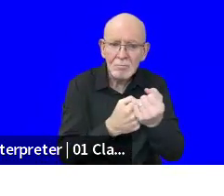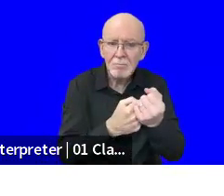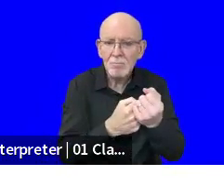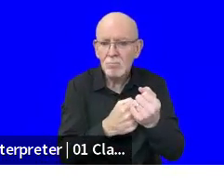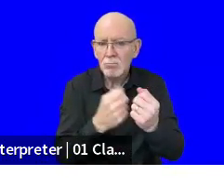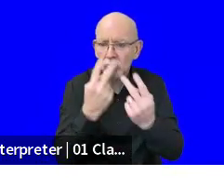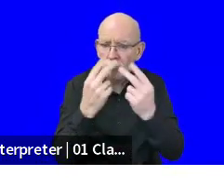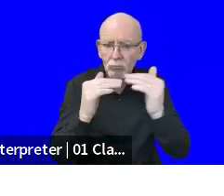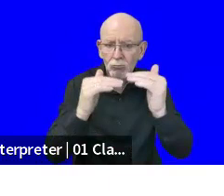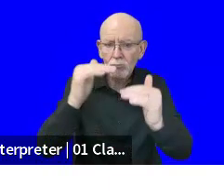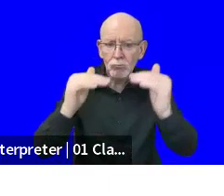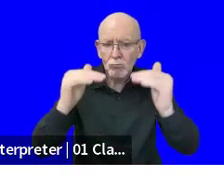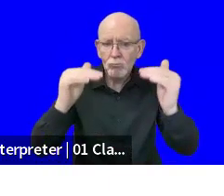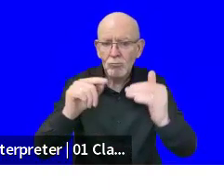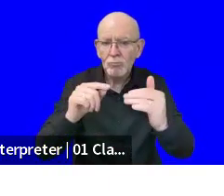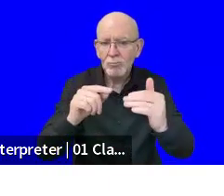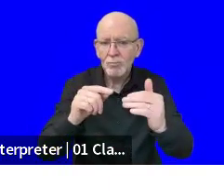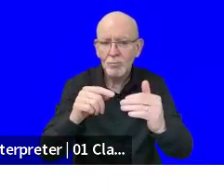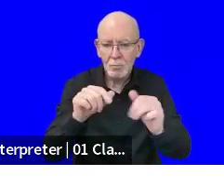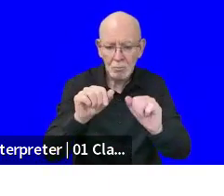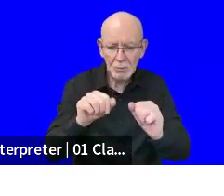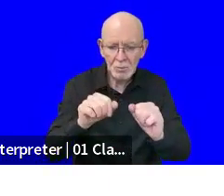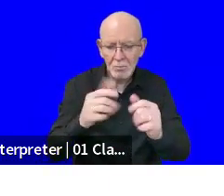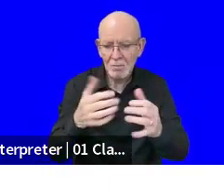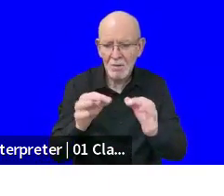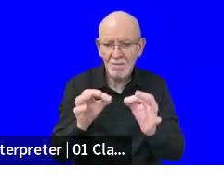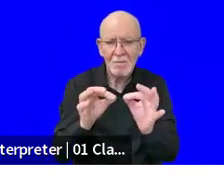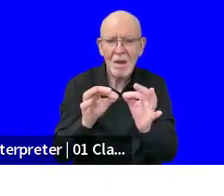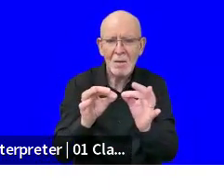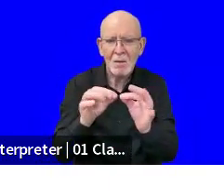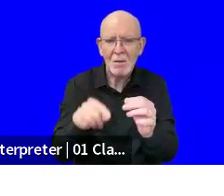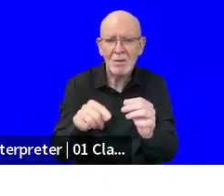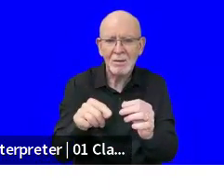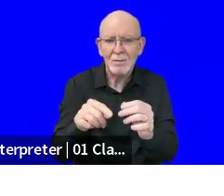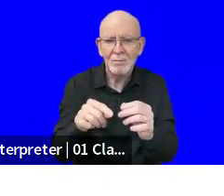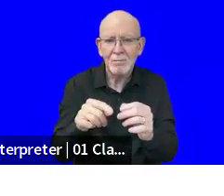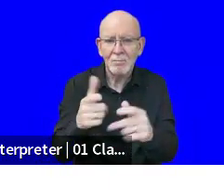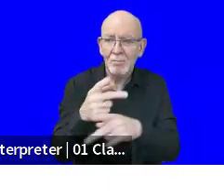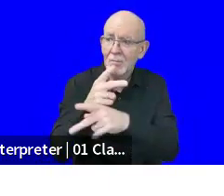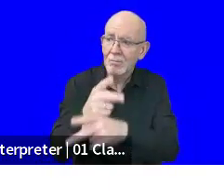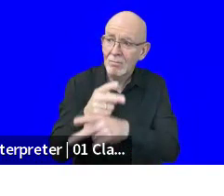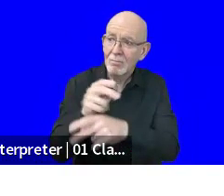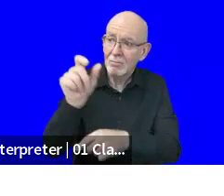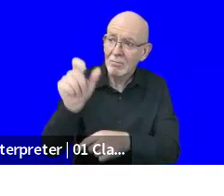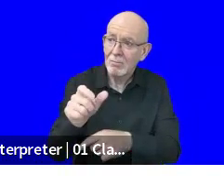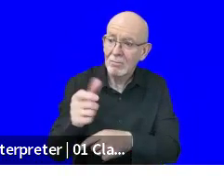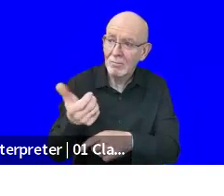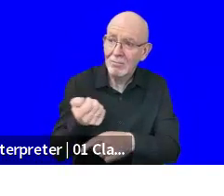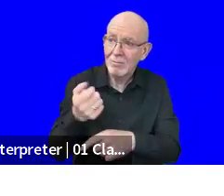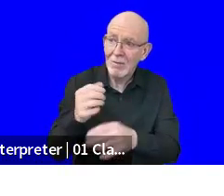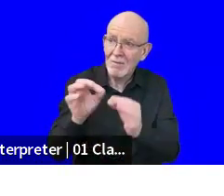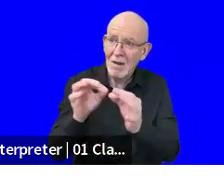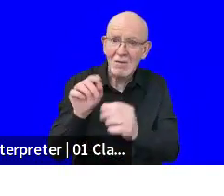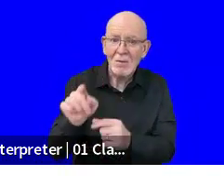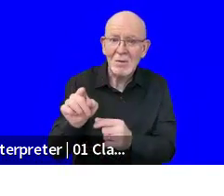households that people with disability that have high need supports. What we should remember is that